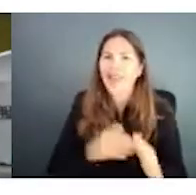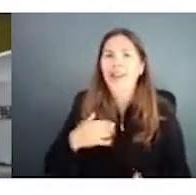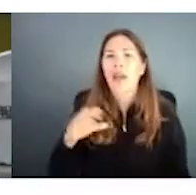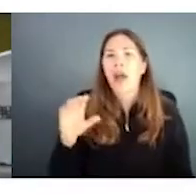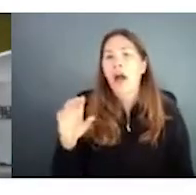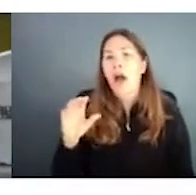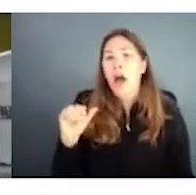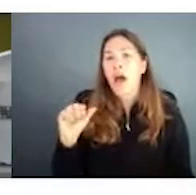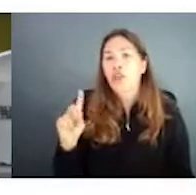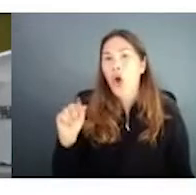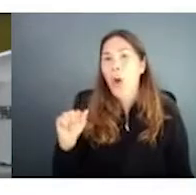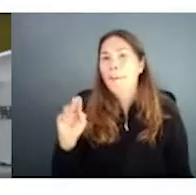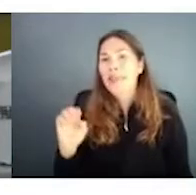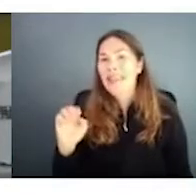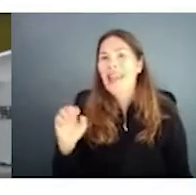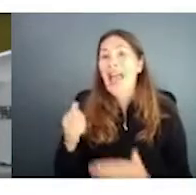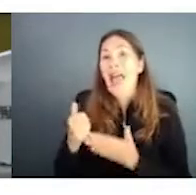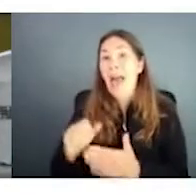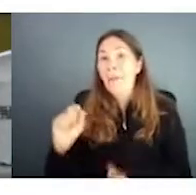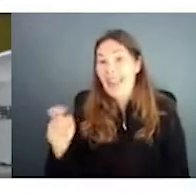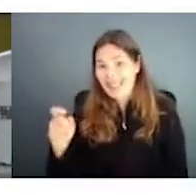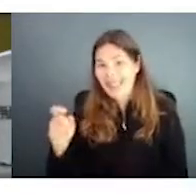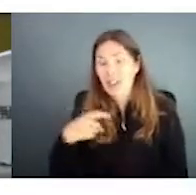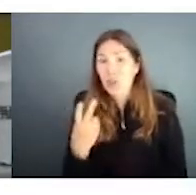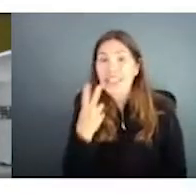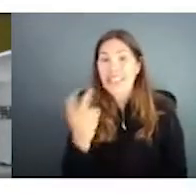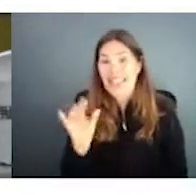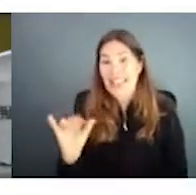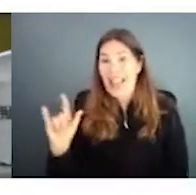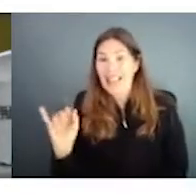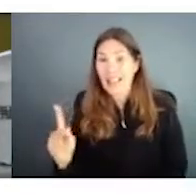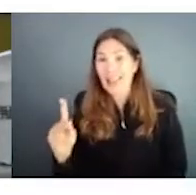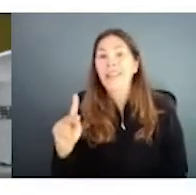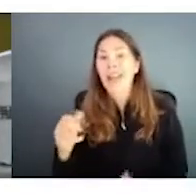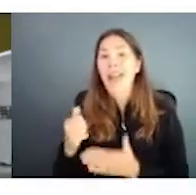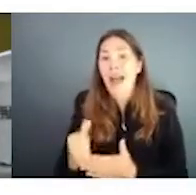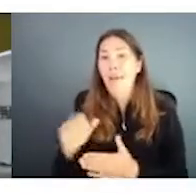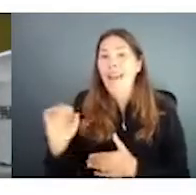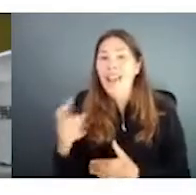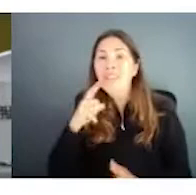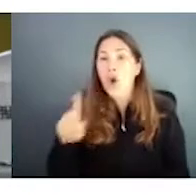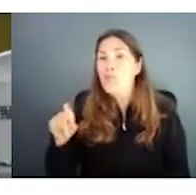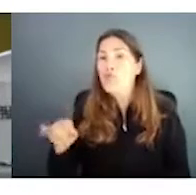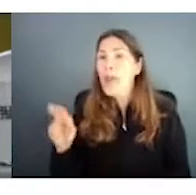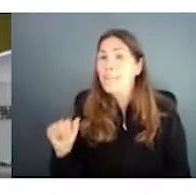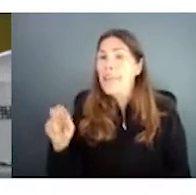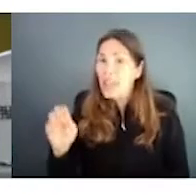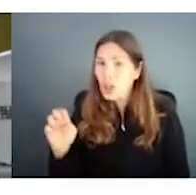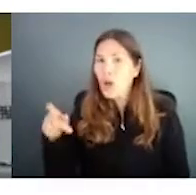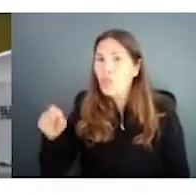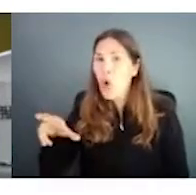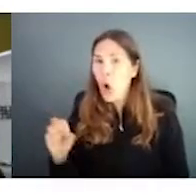X. And so you'll see the help to Adobe, the link to Adobe Help X Premiere Pro. But for any of the Adobe